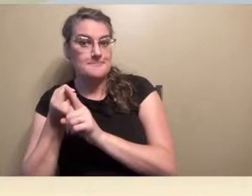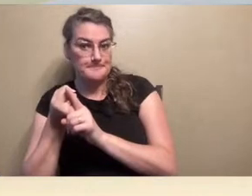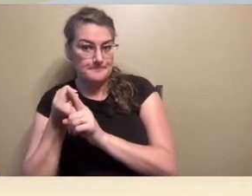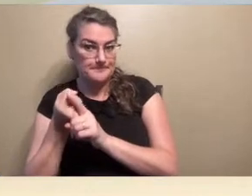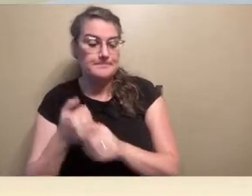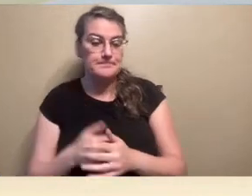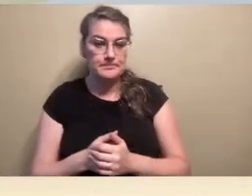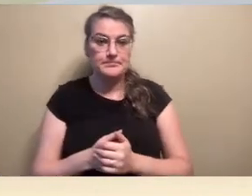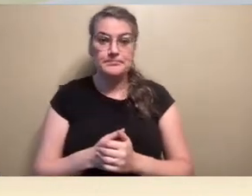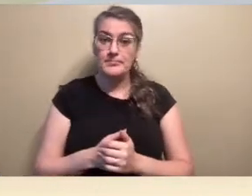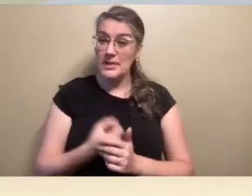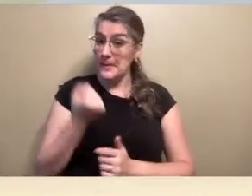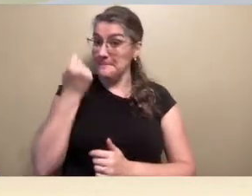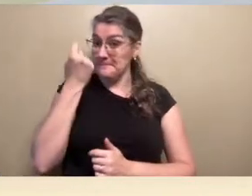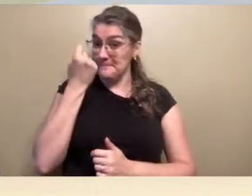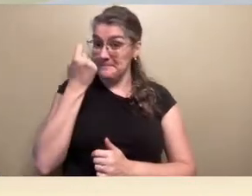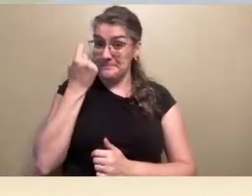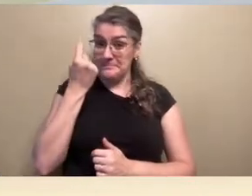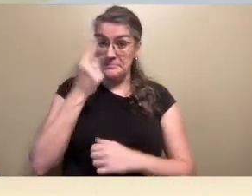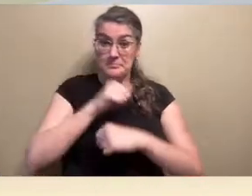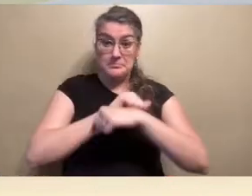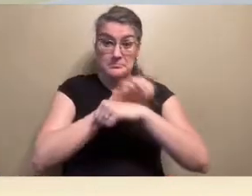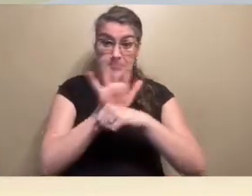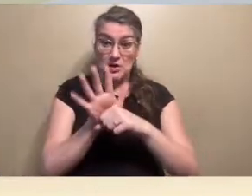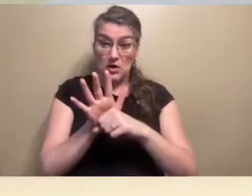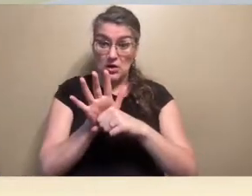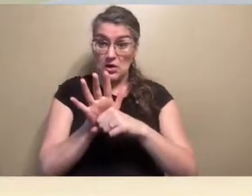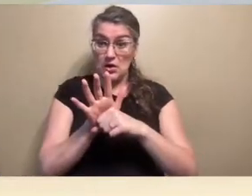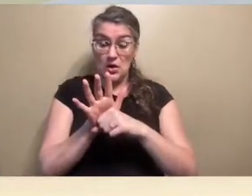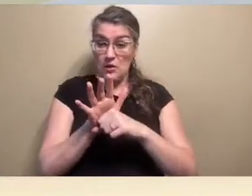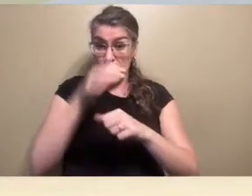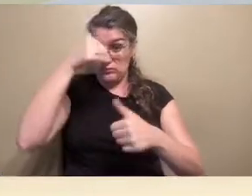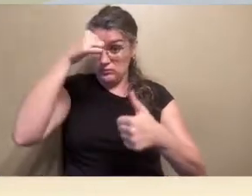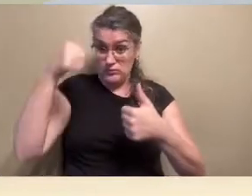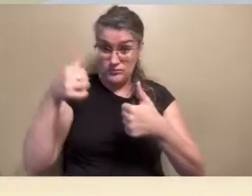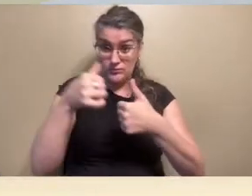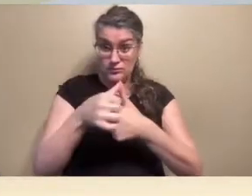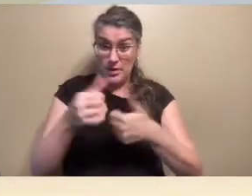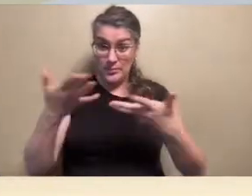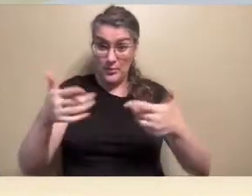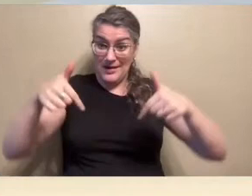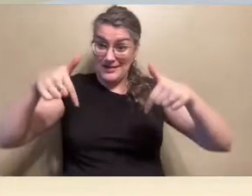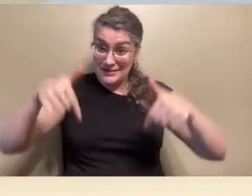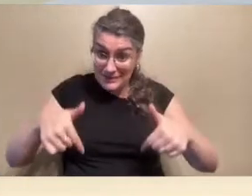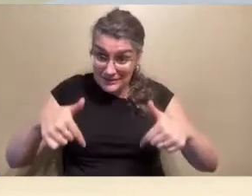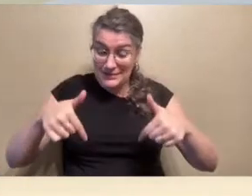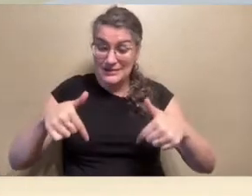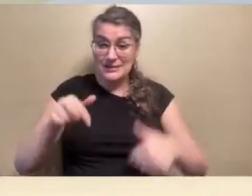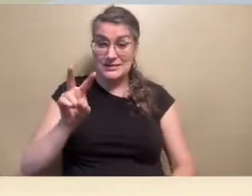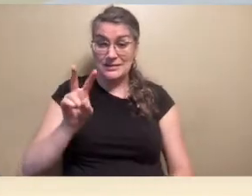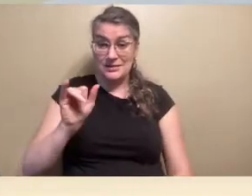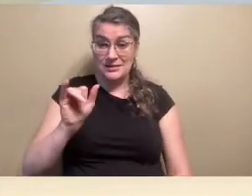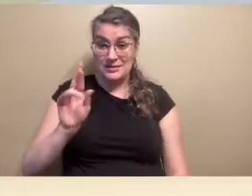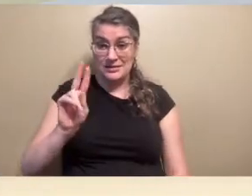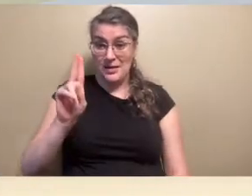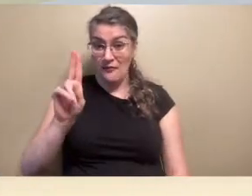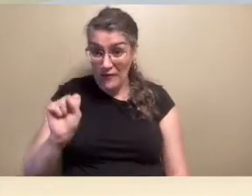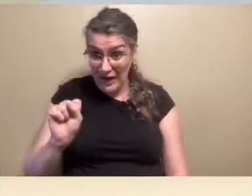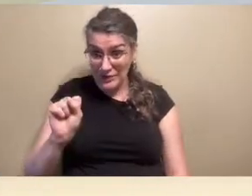I think these kinds of situations remind us that it is a virus that it changes,